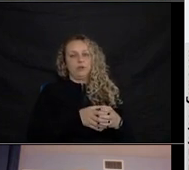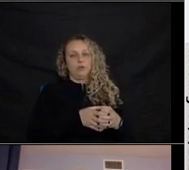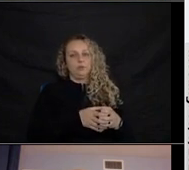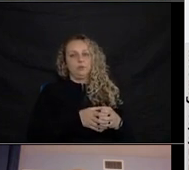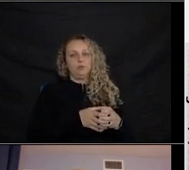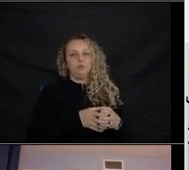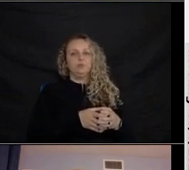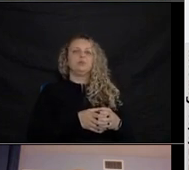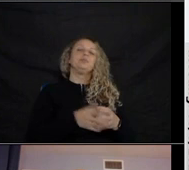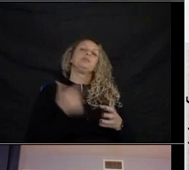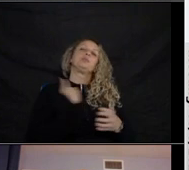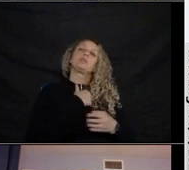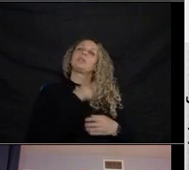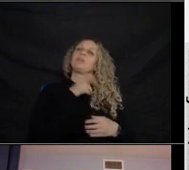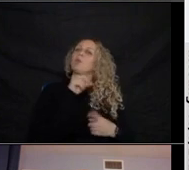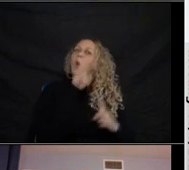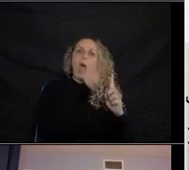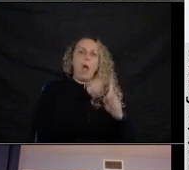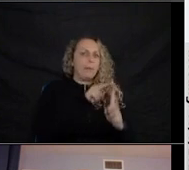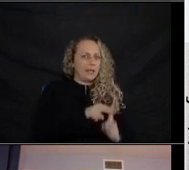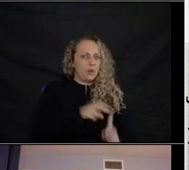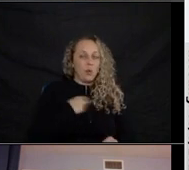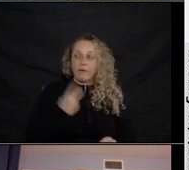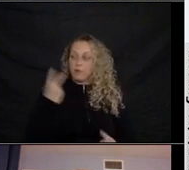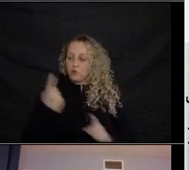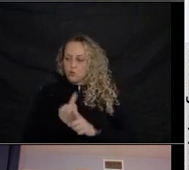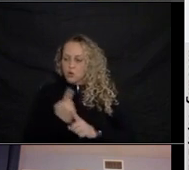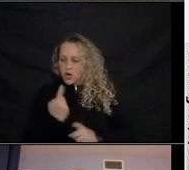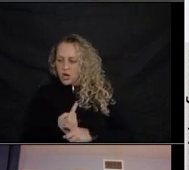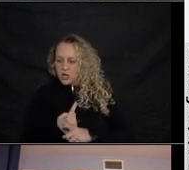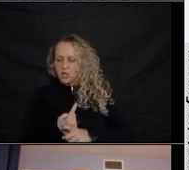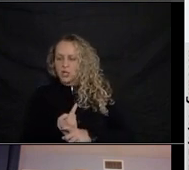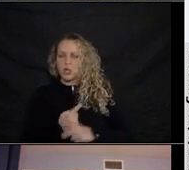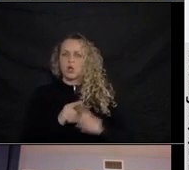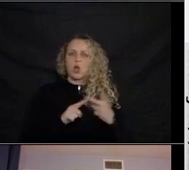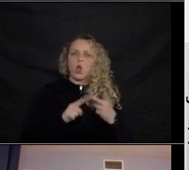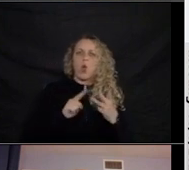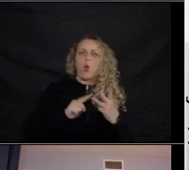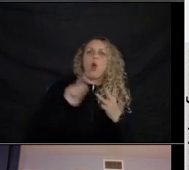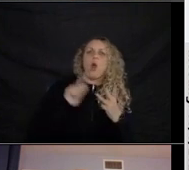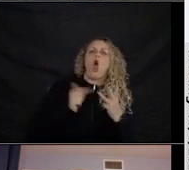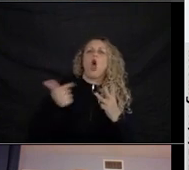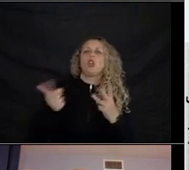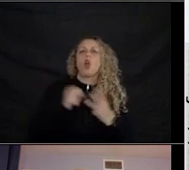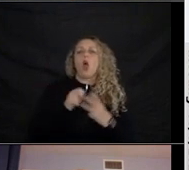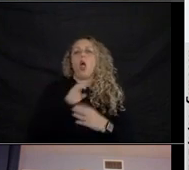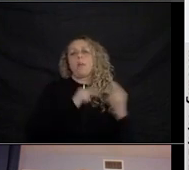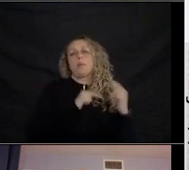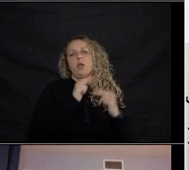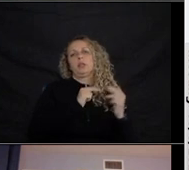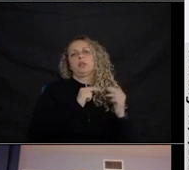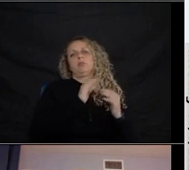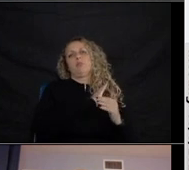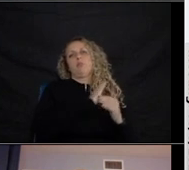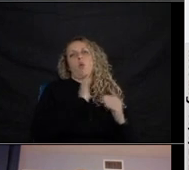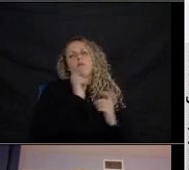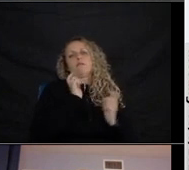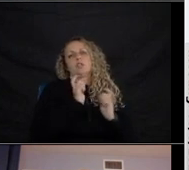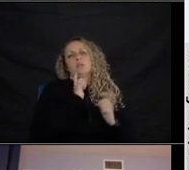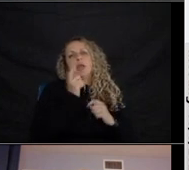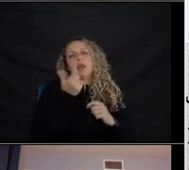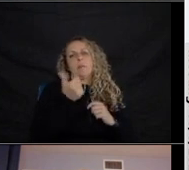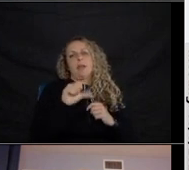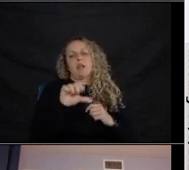We have no applicants. We have two regular and one alternate positions available on the Building Board of Adjustments and Appeals, two